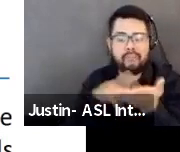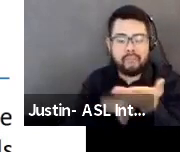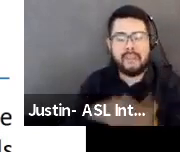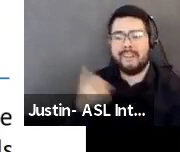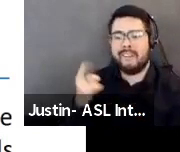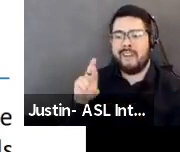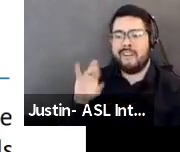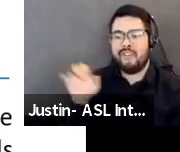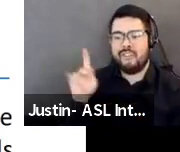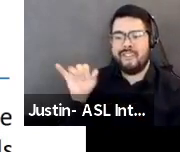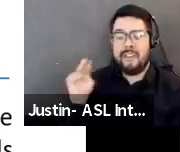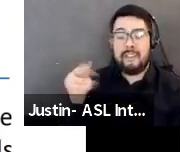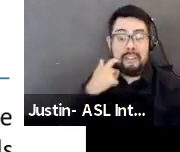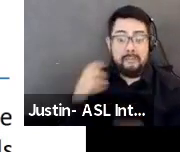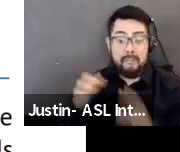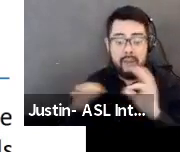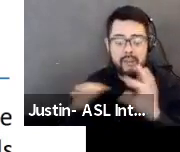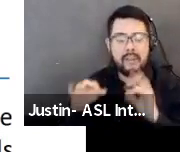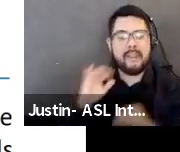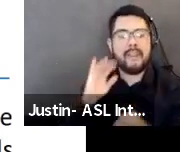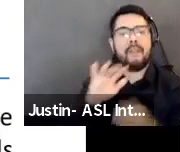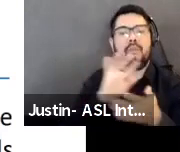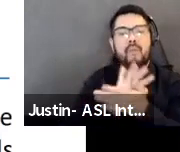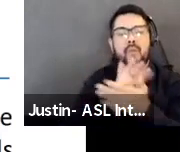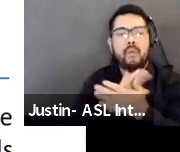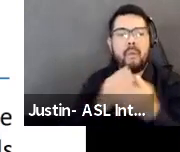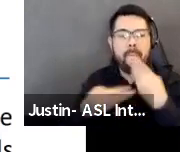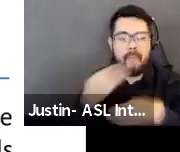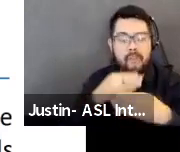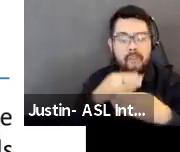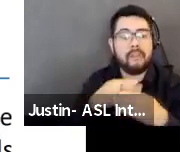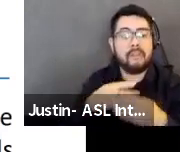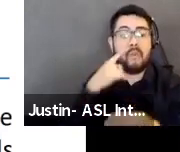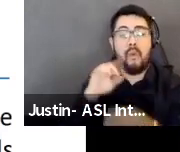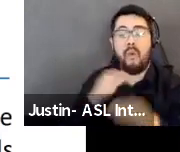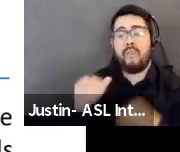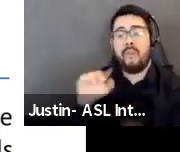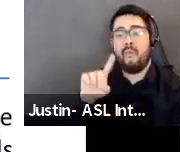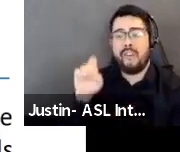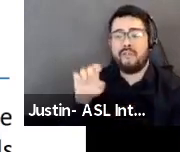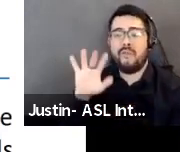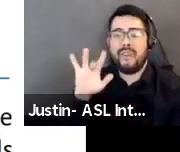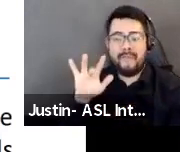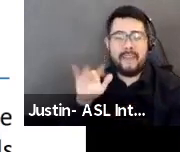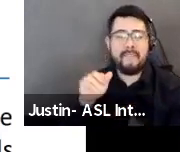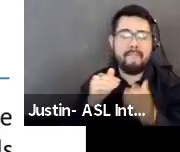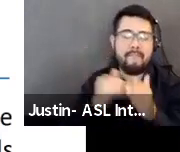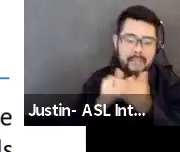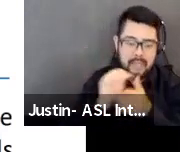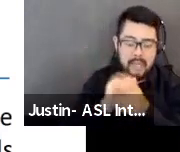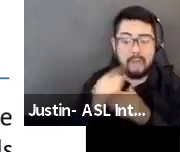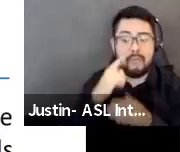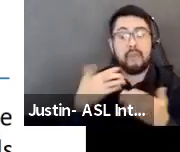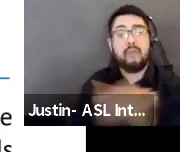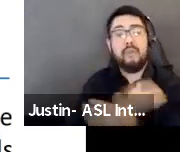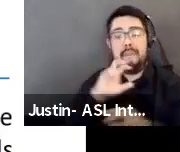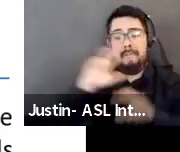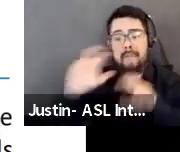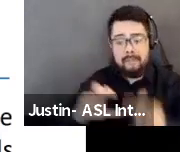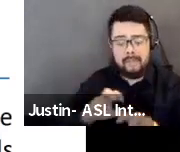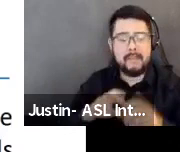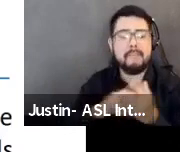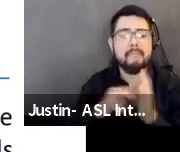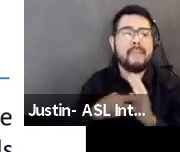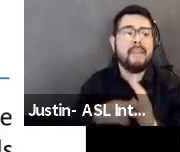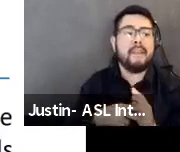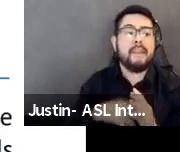it earlier in the meeting the school budgets reflect over 125 million dollars in new investments this includes the ongoing commitment to